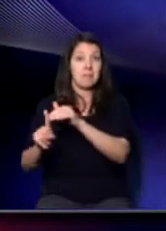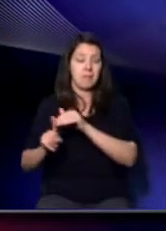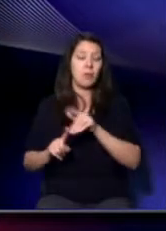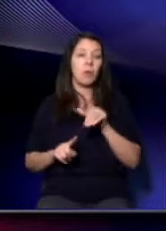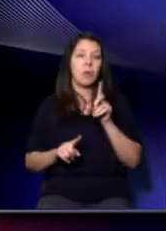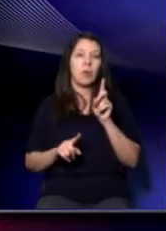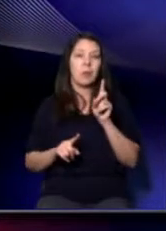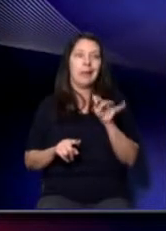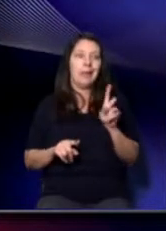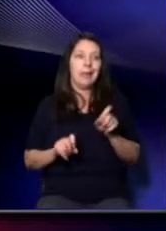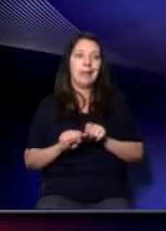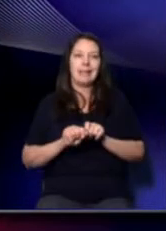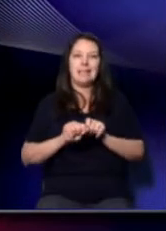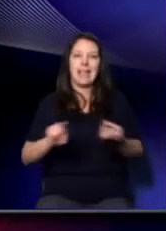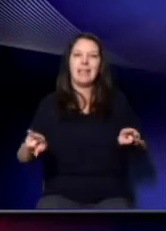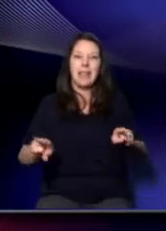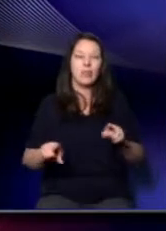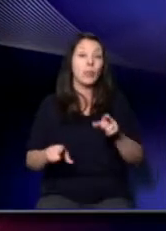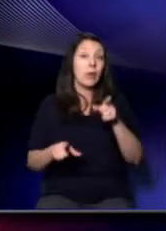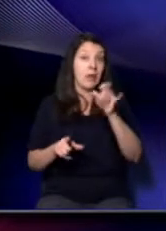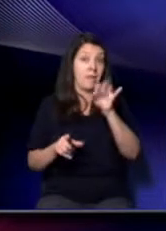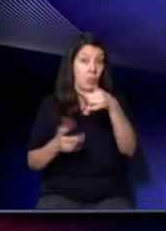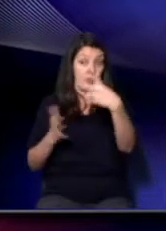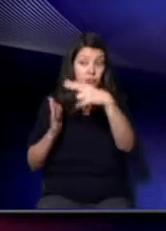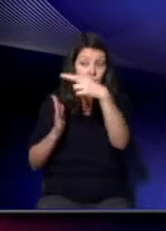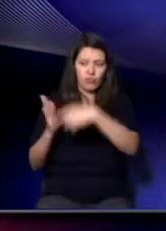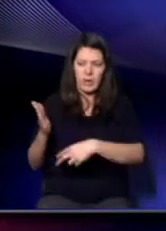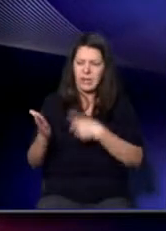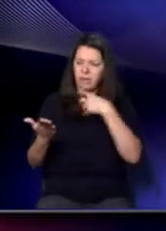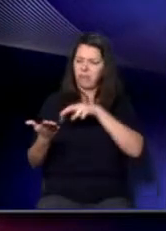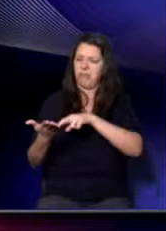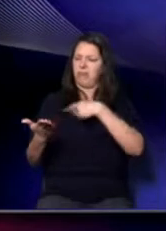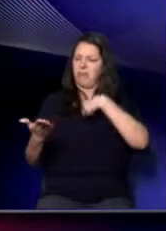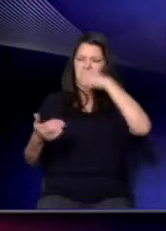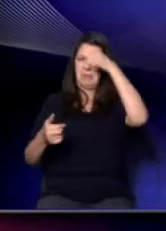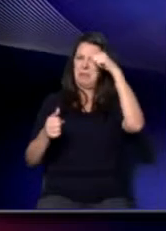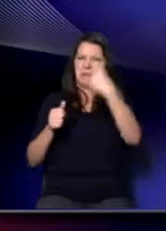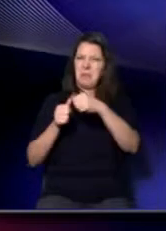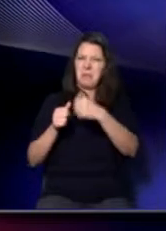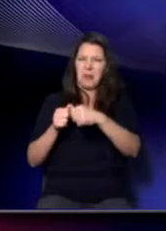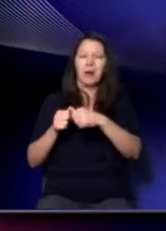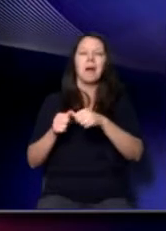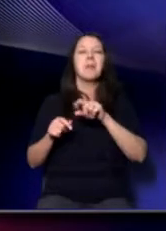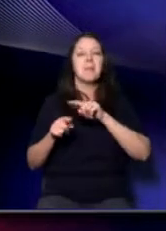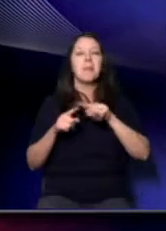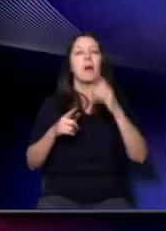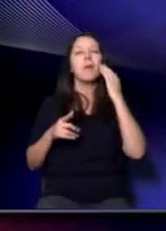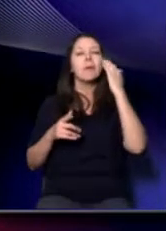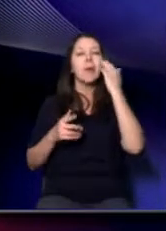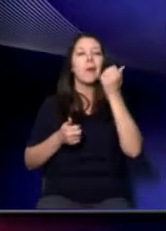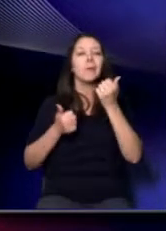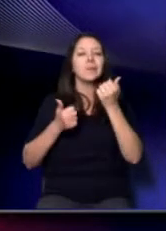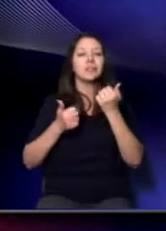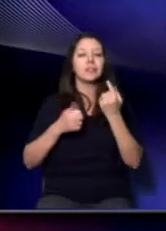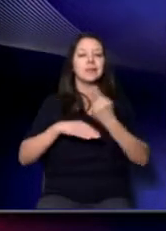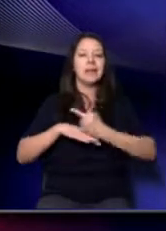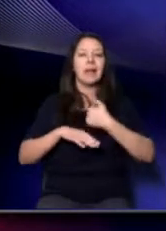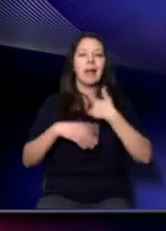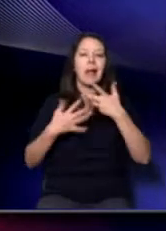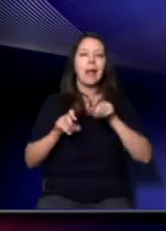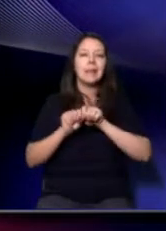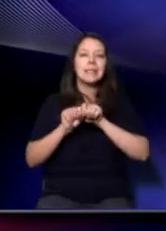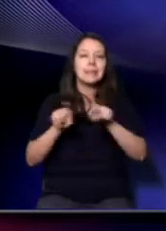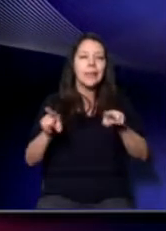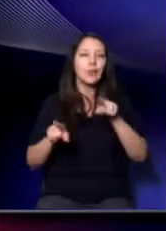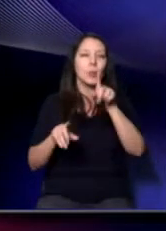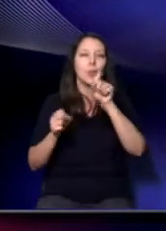out, so if you had read the list and said, I don't remember that, you knew which date I sent it to you, that you could go